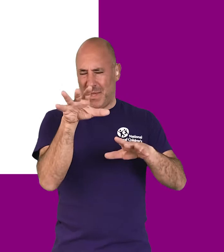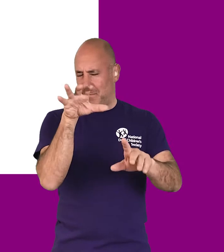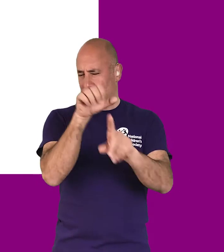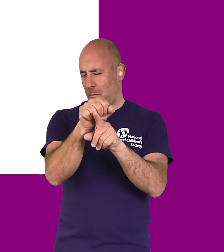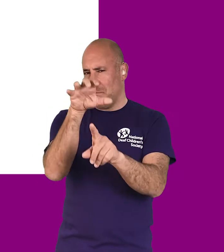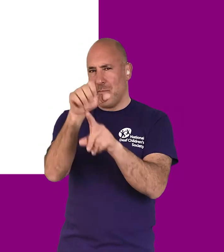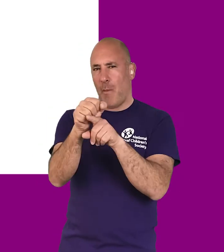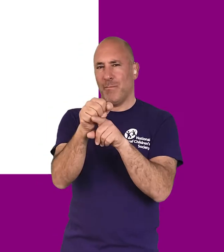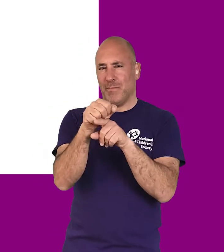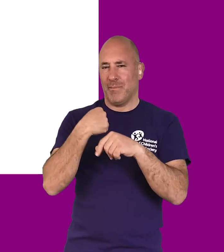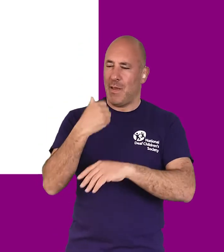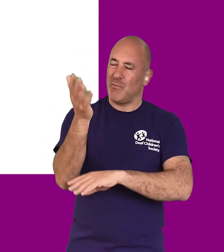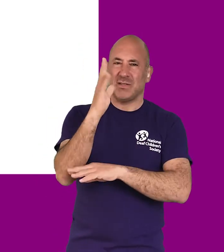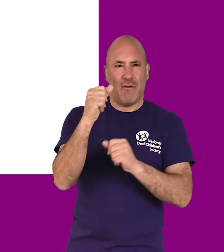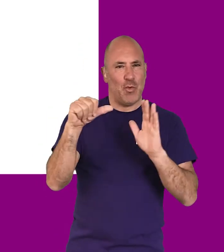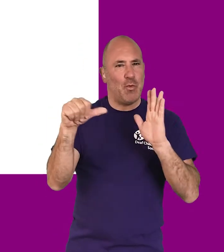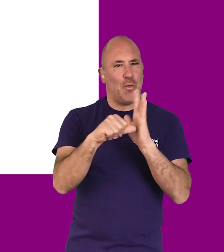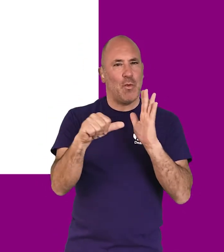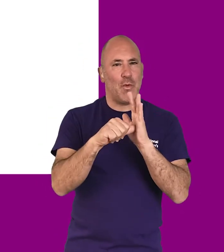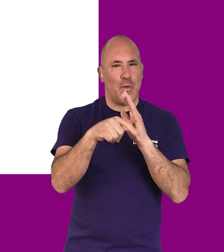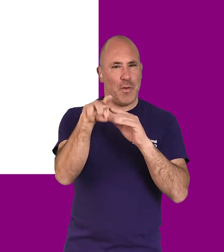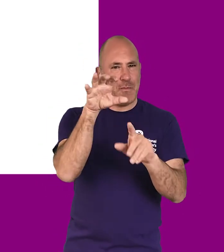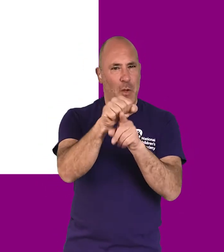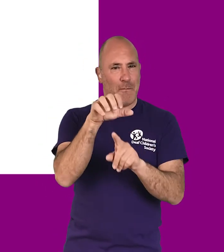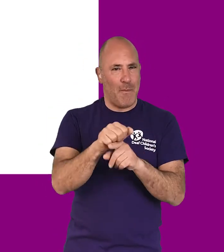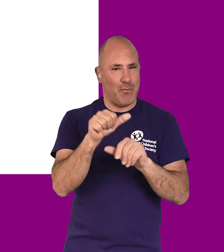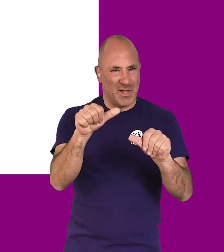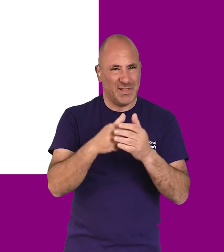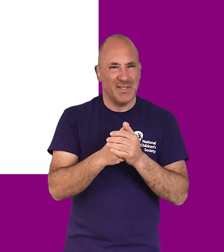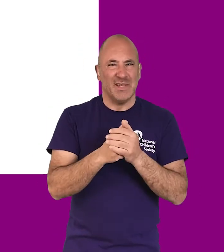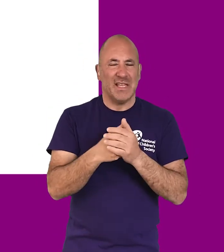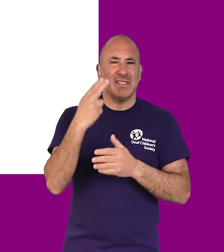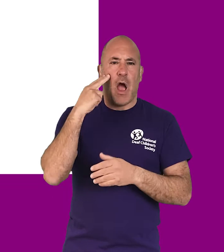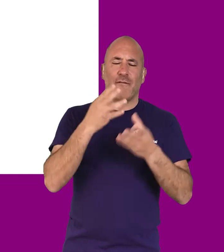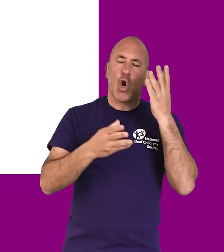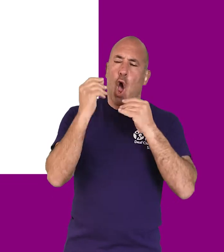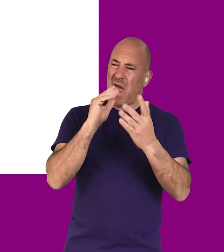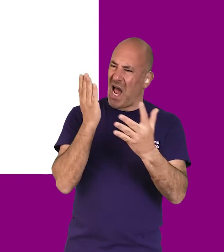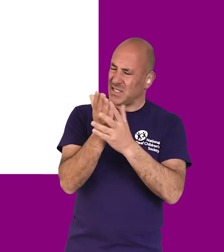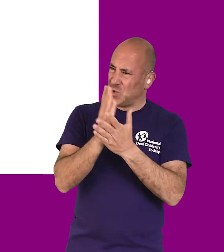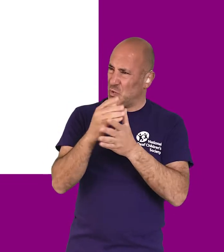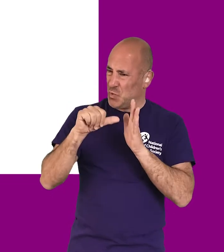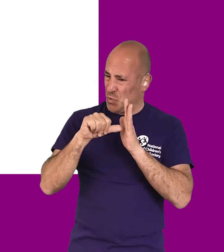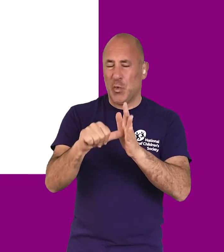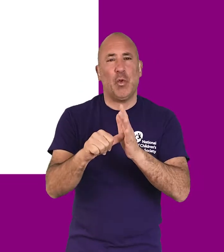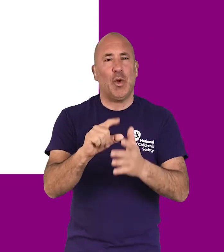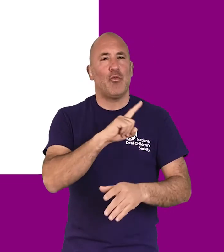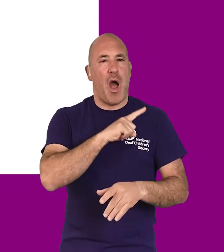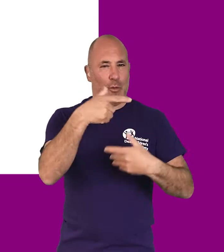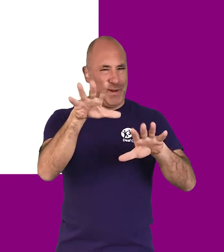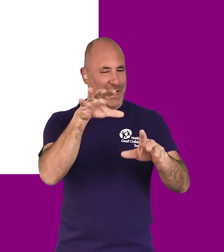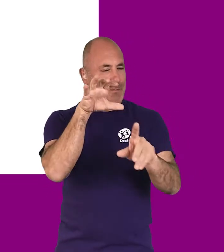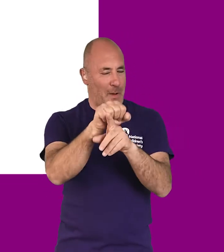So quite a few of you have identified a number of issues with that presentation and